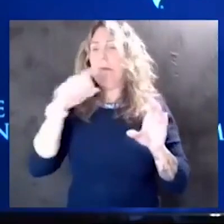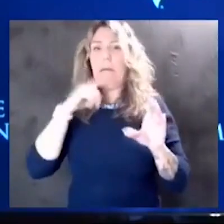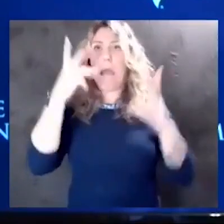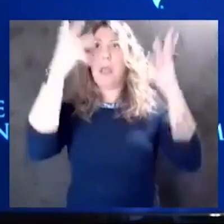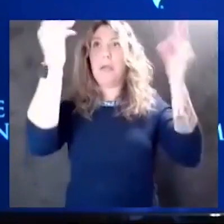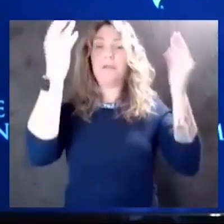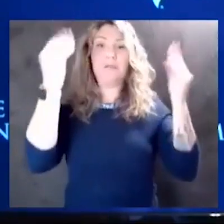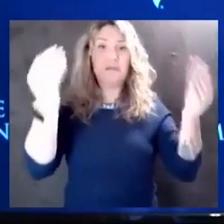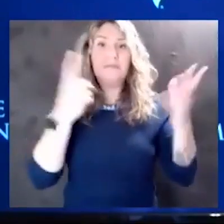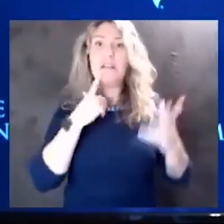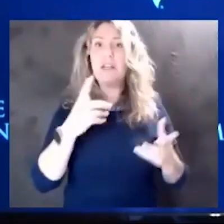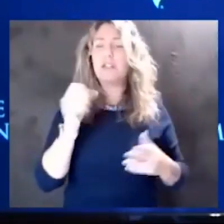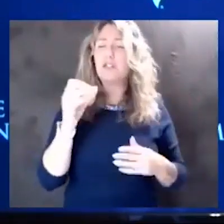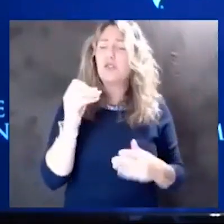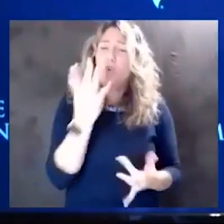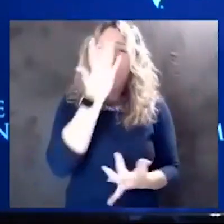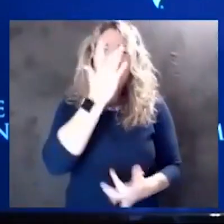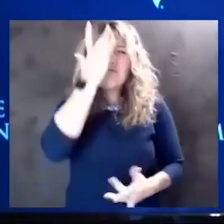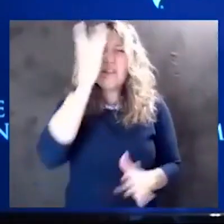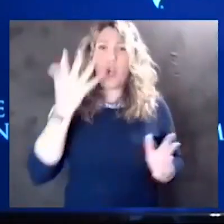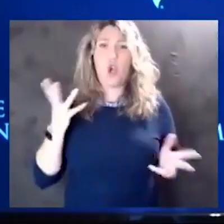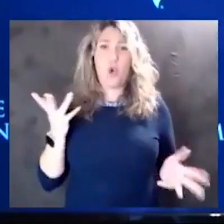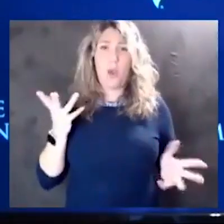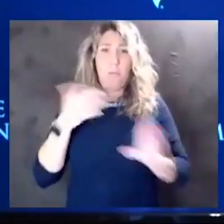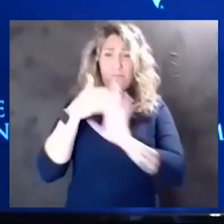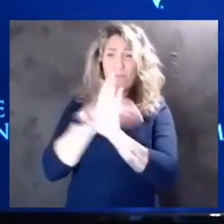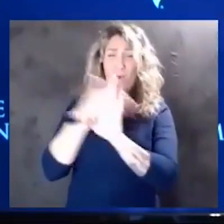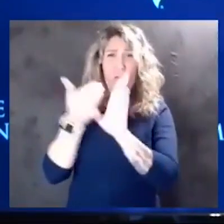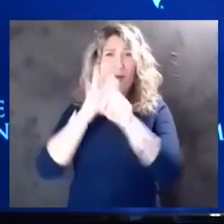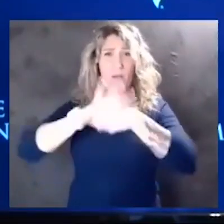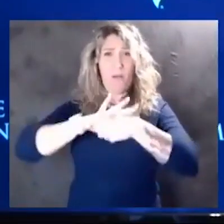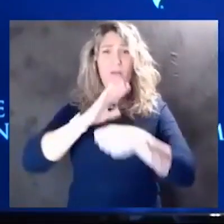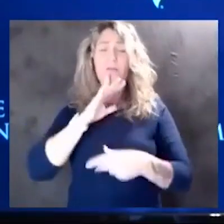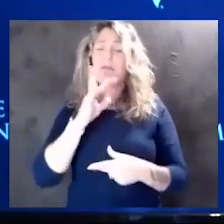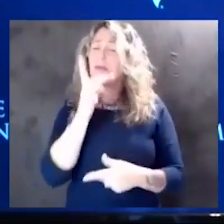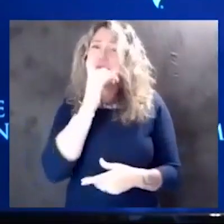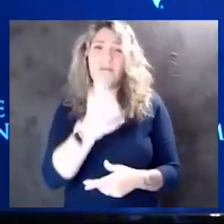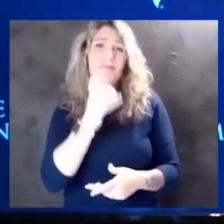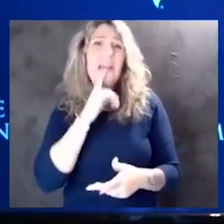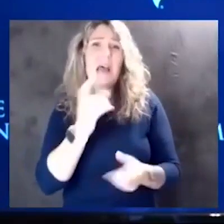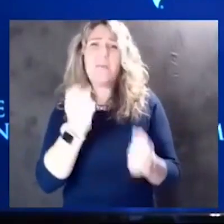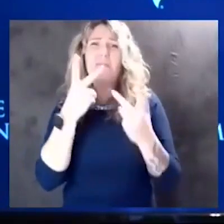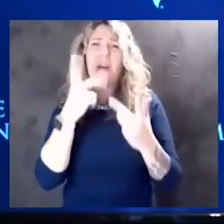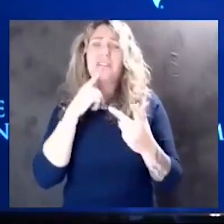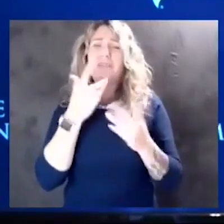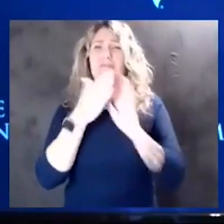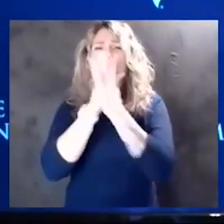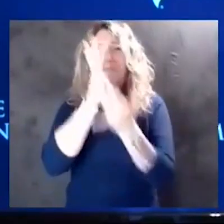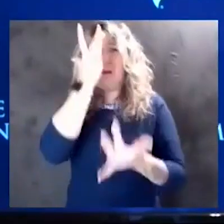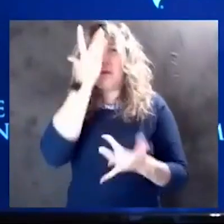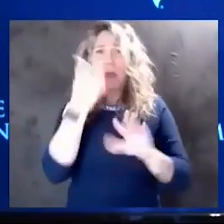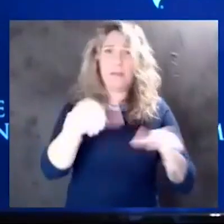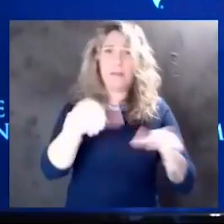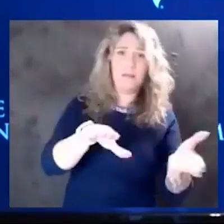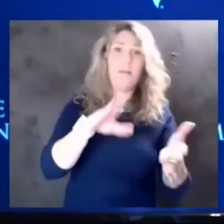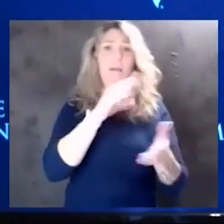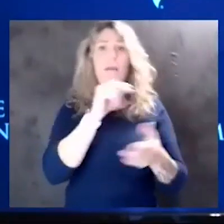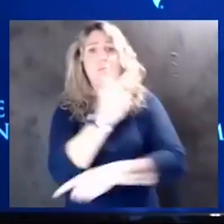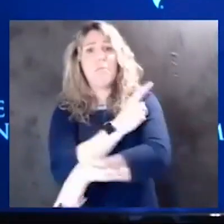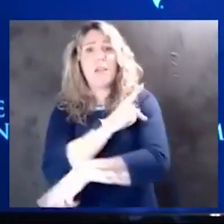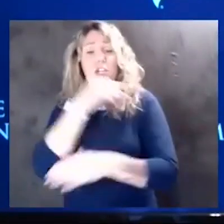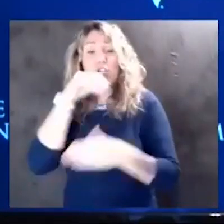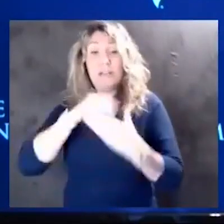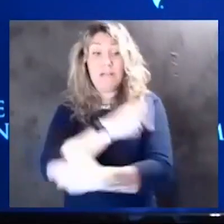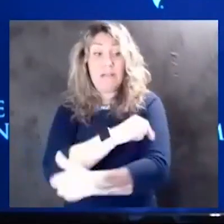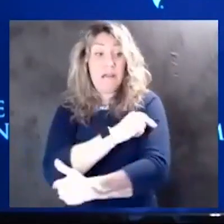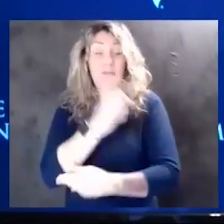so darn sick that it didn't take much to tip them over. And if you look at our patients who are in the hospital and not vaccinated with the